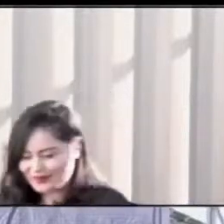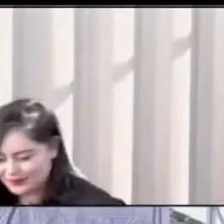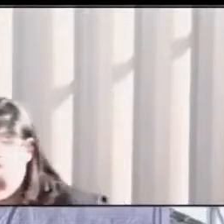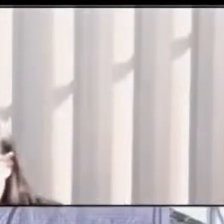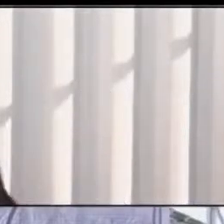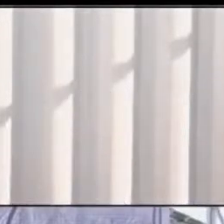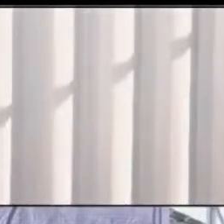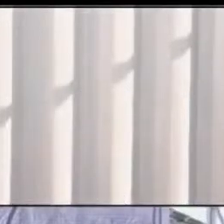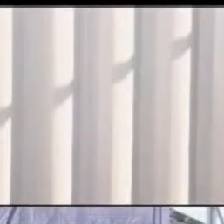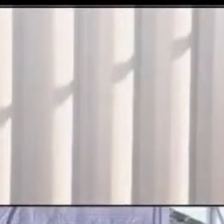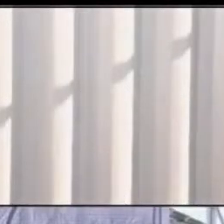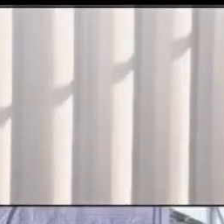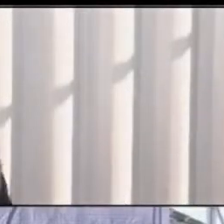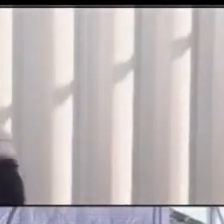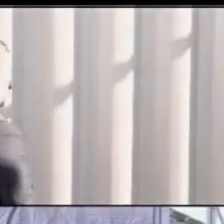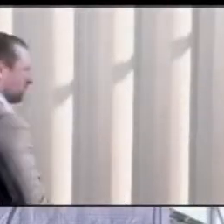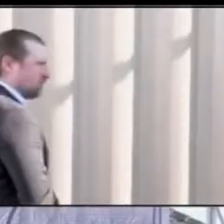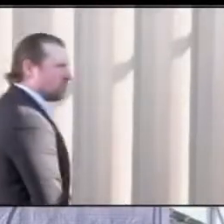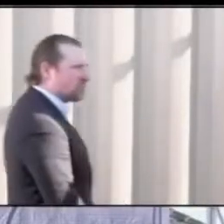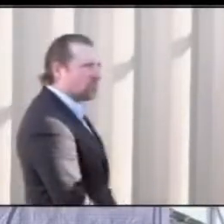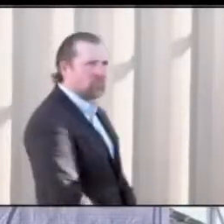CAL FIRE.